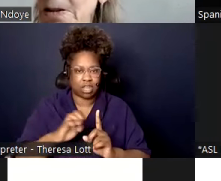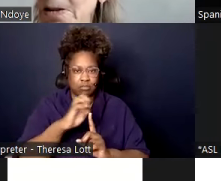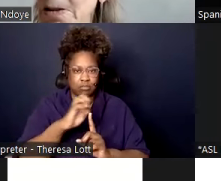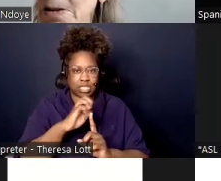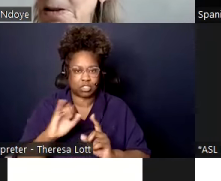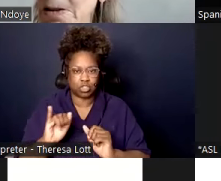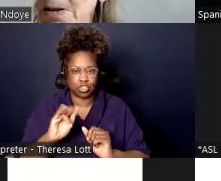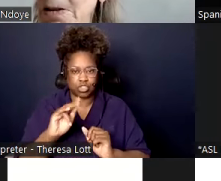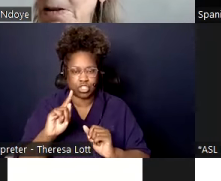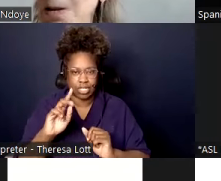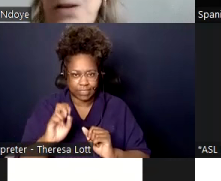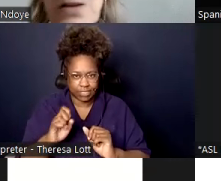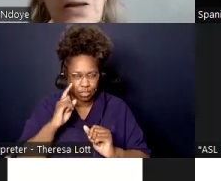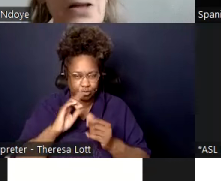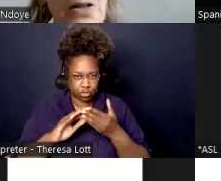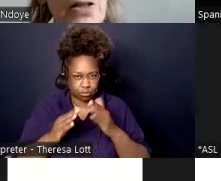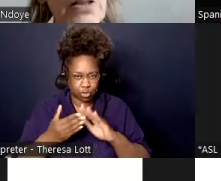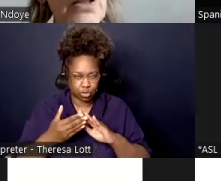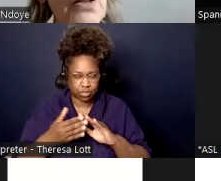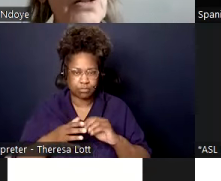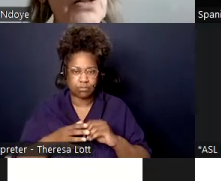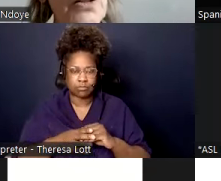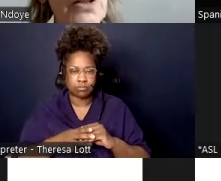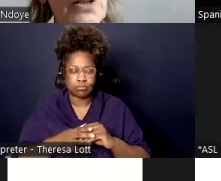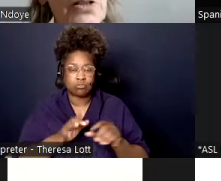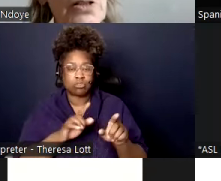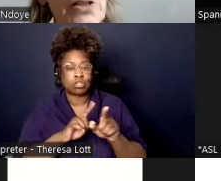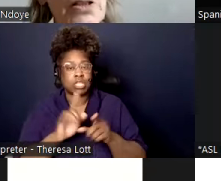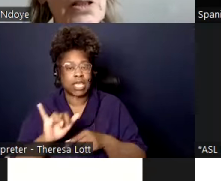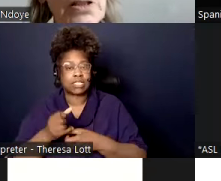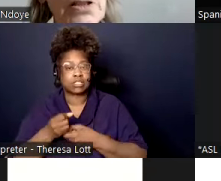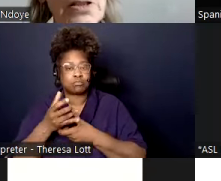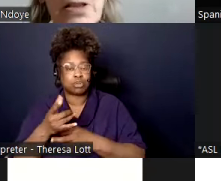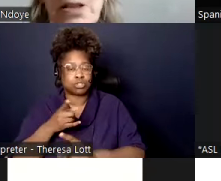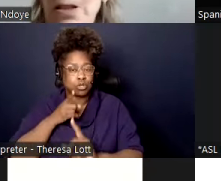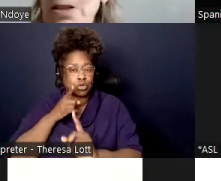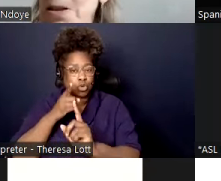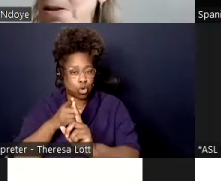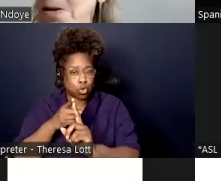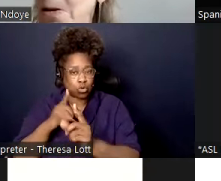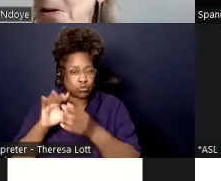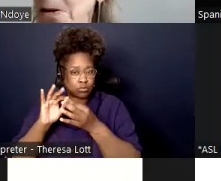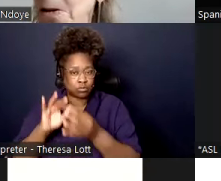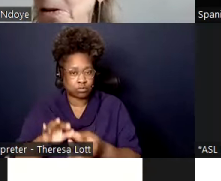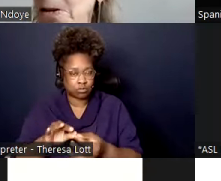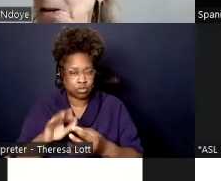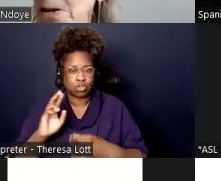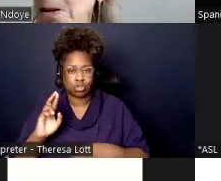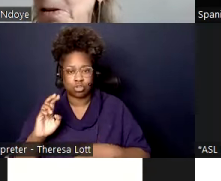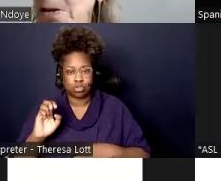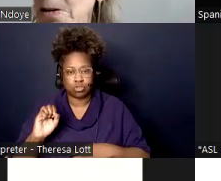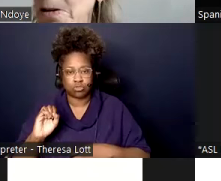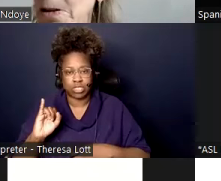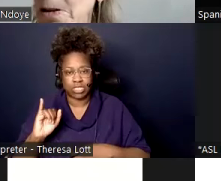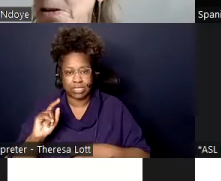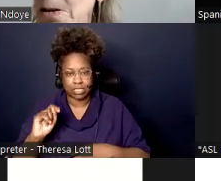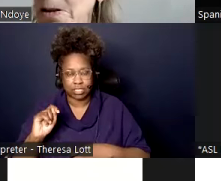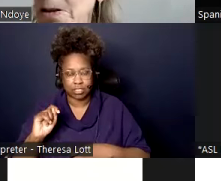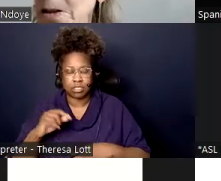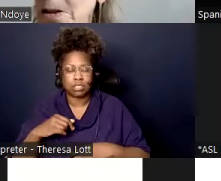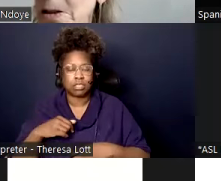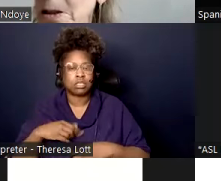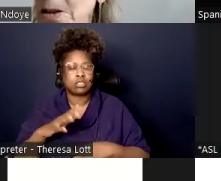also expressing the goals that are at the heart of Resilient. My goal is to make the